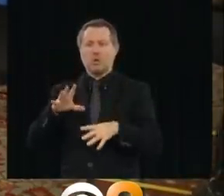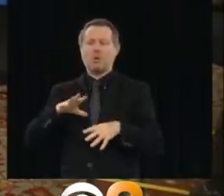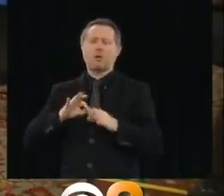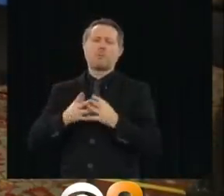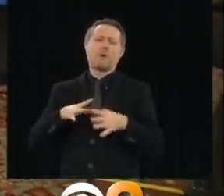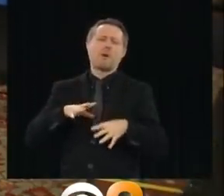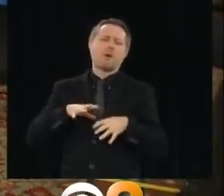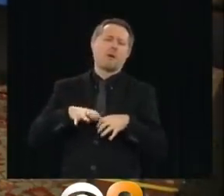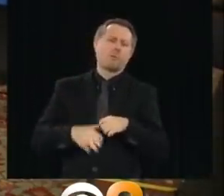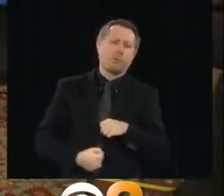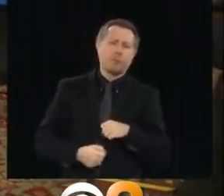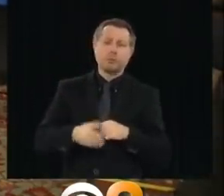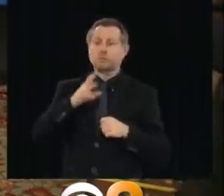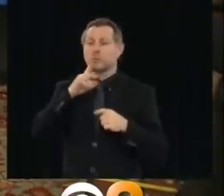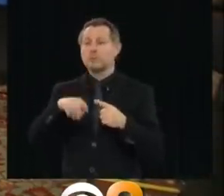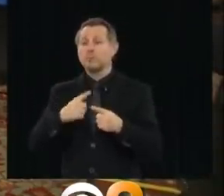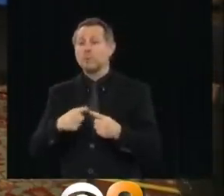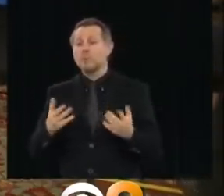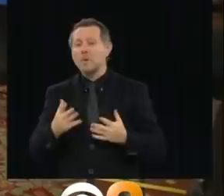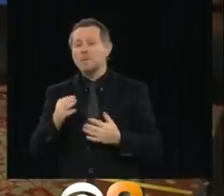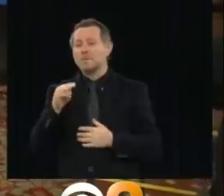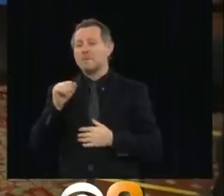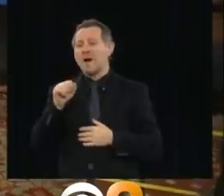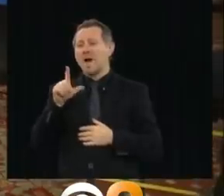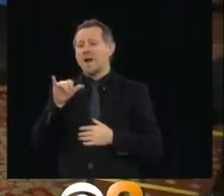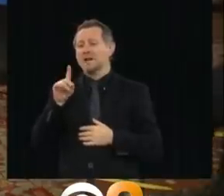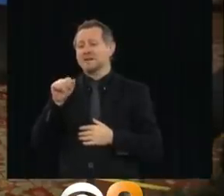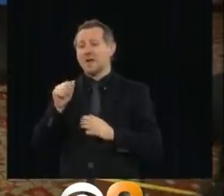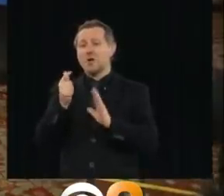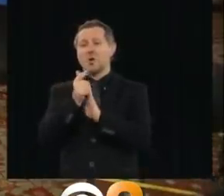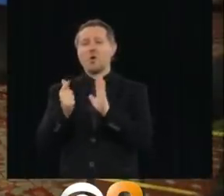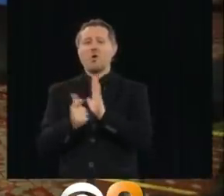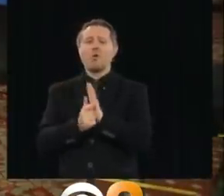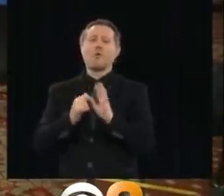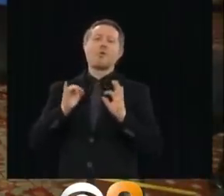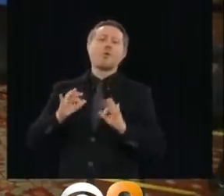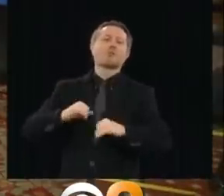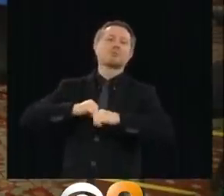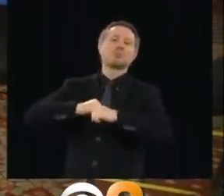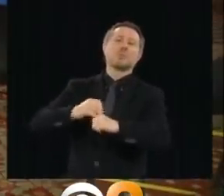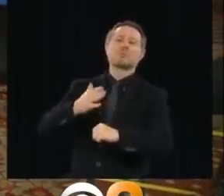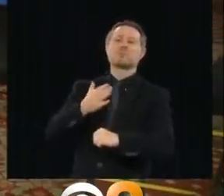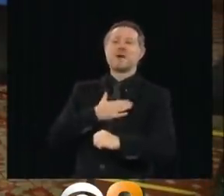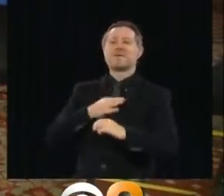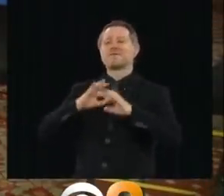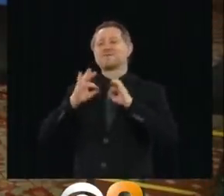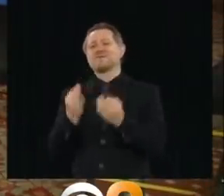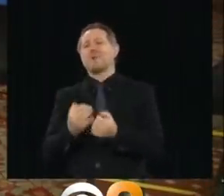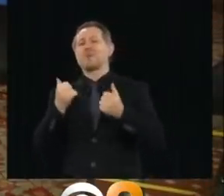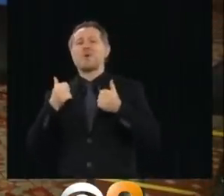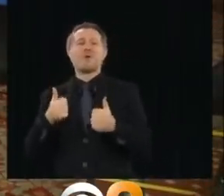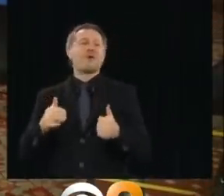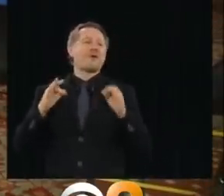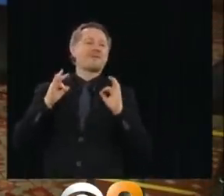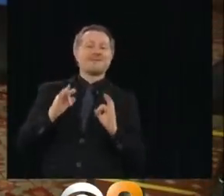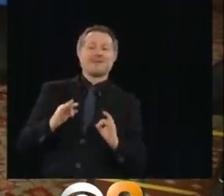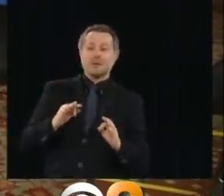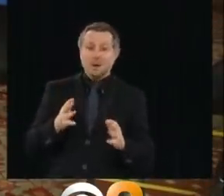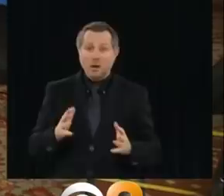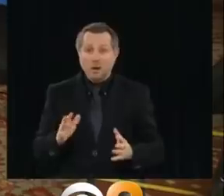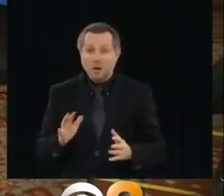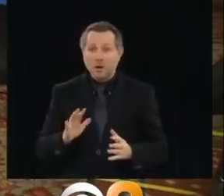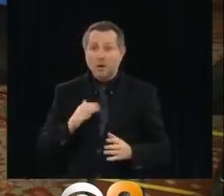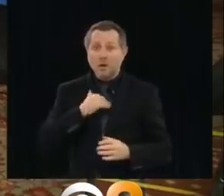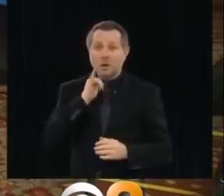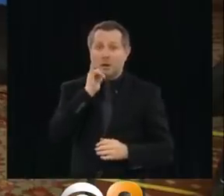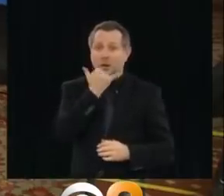talked about Matilda's Law. They said, great, we're protected. Like, our loved ones are going to be okay because of Matilda's Law. And then their